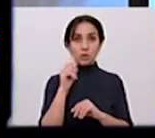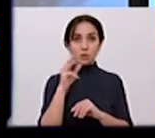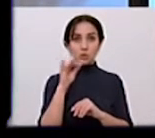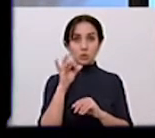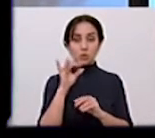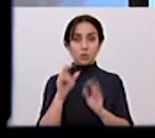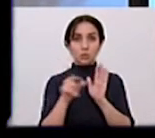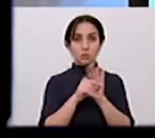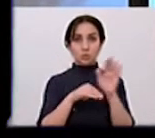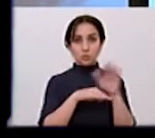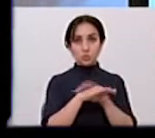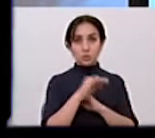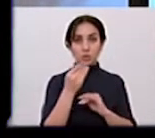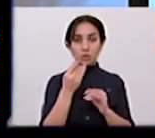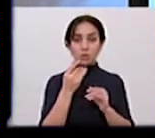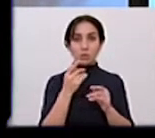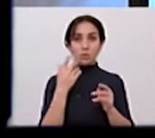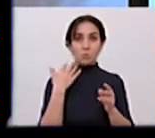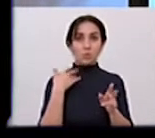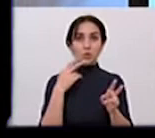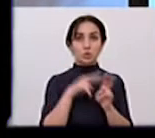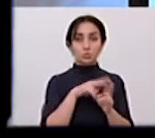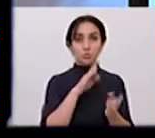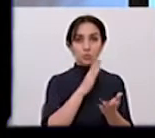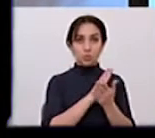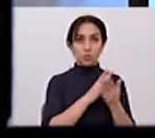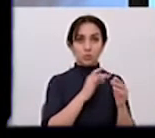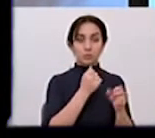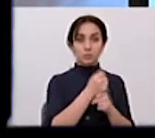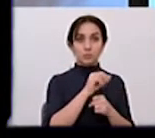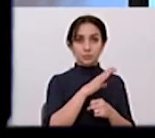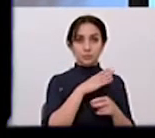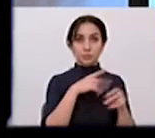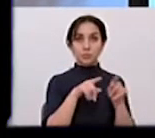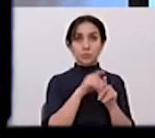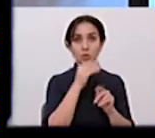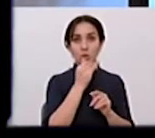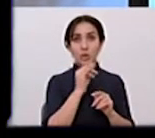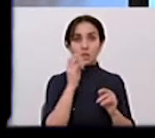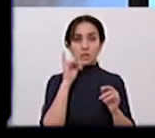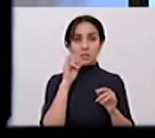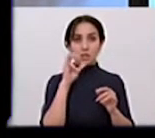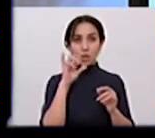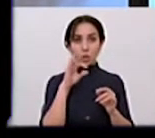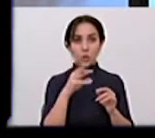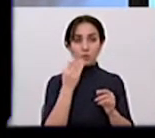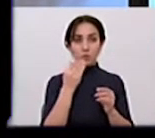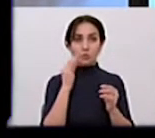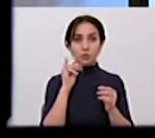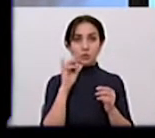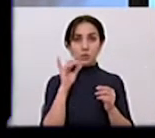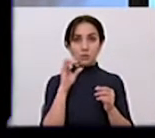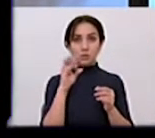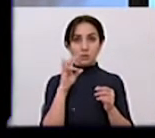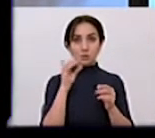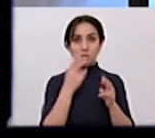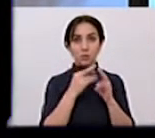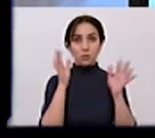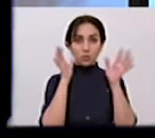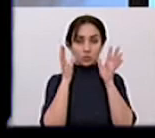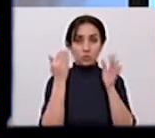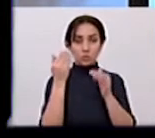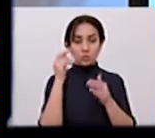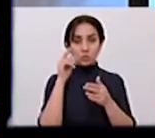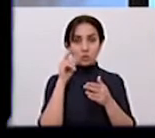chiqishiga majbur bo'ldi va bu paytga kelib mamlakatda islom fundamentalizmini to'liq qamrab oldi. Musulmonlar